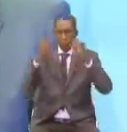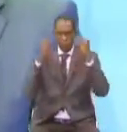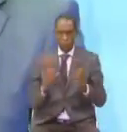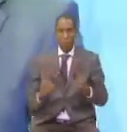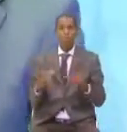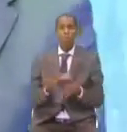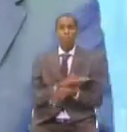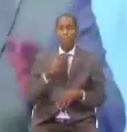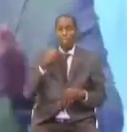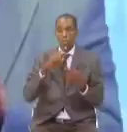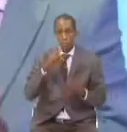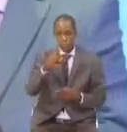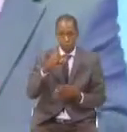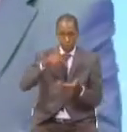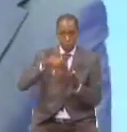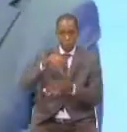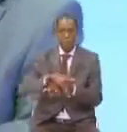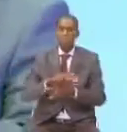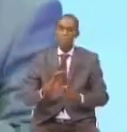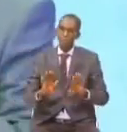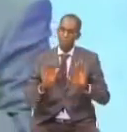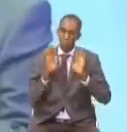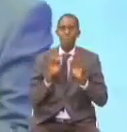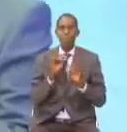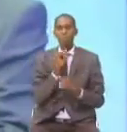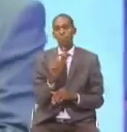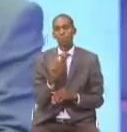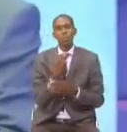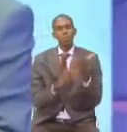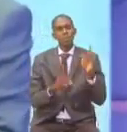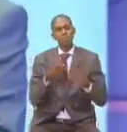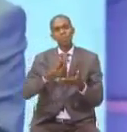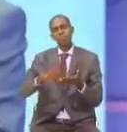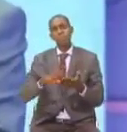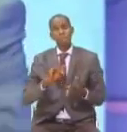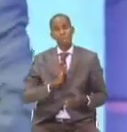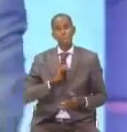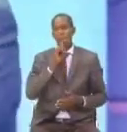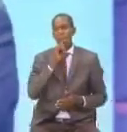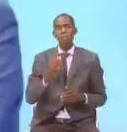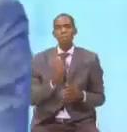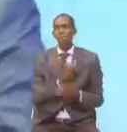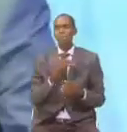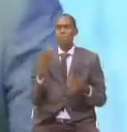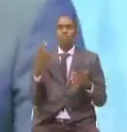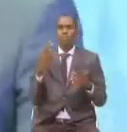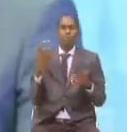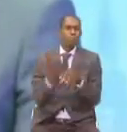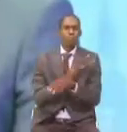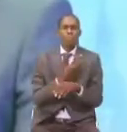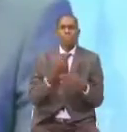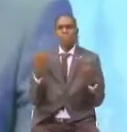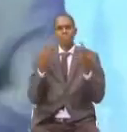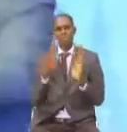tonight, fear thou not. You know, some people, they say, I'm such a terrible sinner, and I've done so much